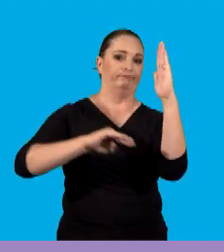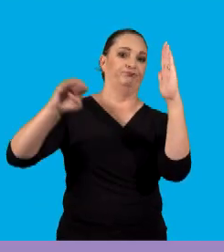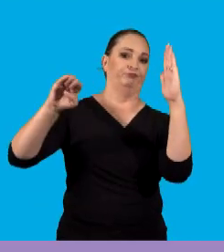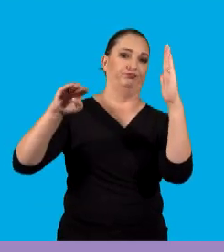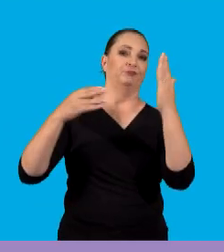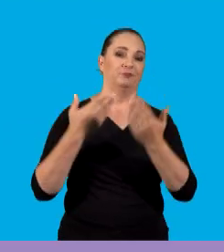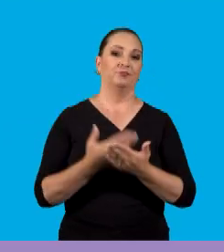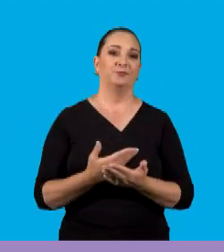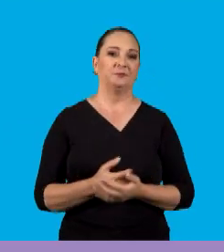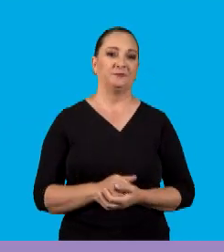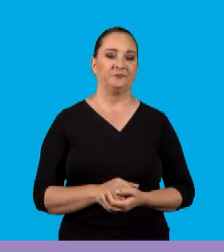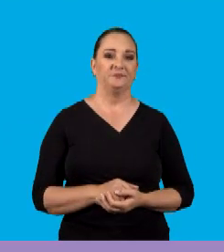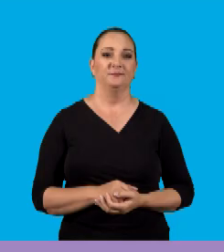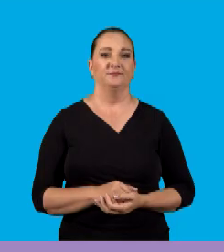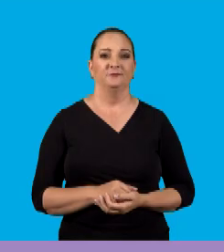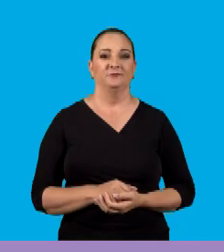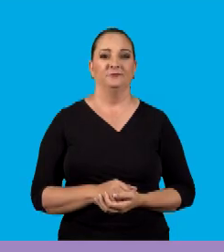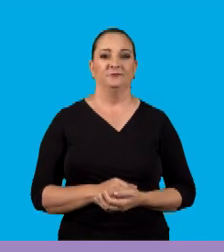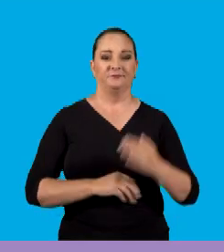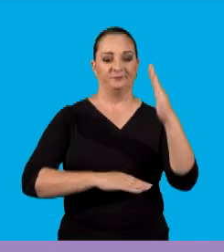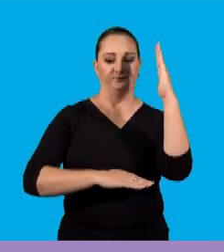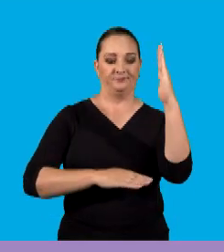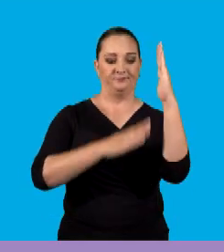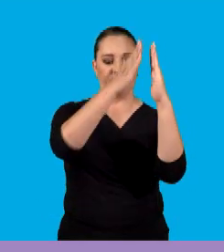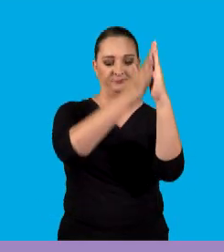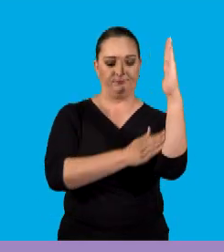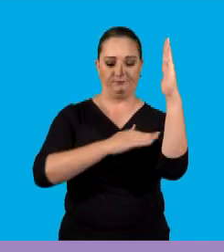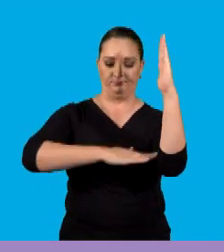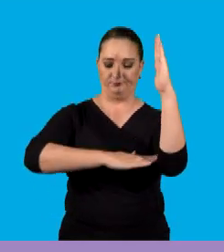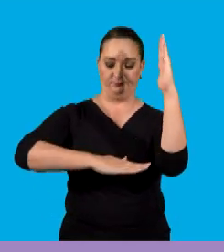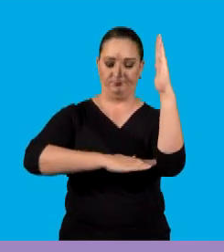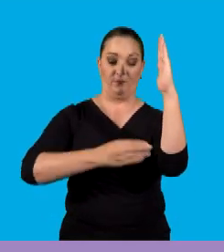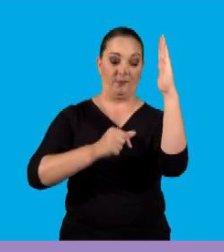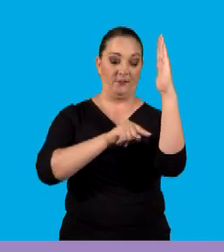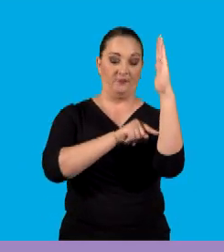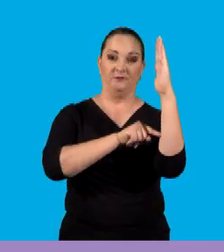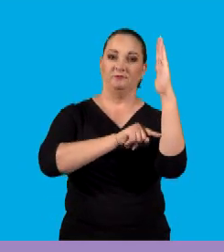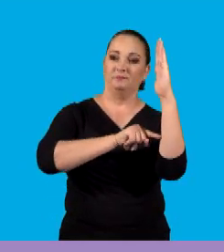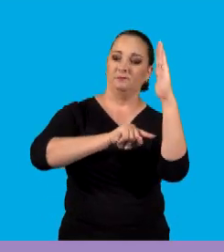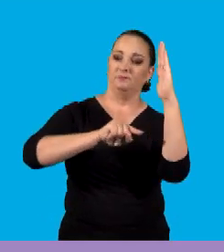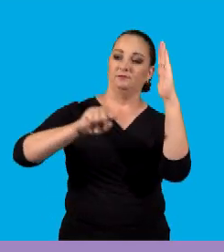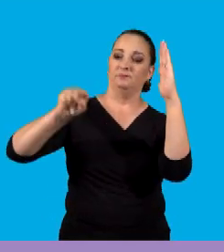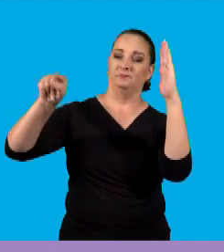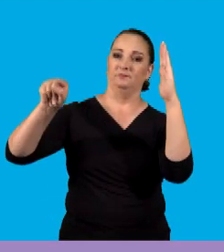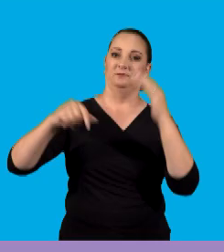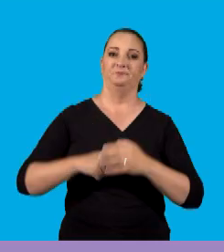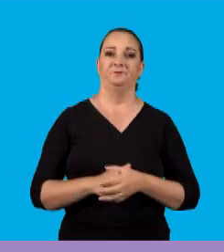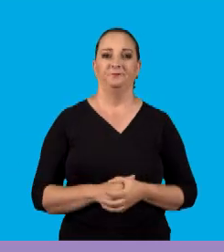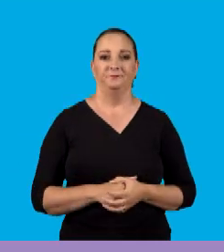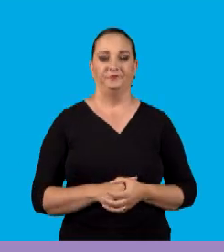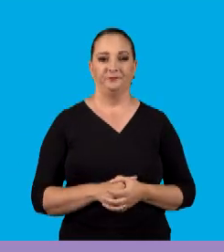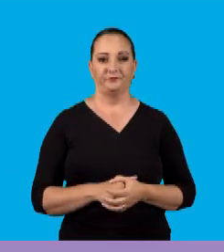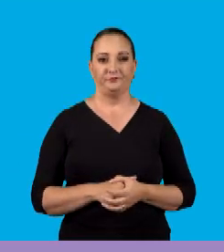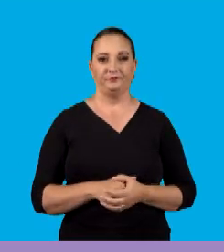one that is shown here, it is also diagonal, where we have our vertical axis, we have our horizontal axis, and of course our graph